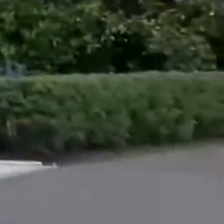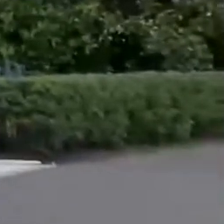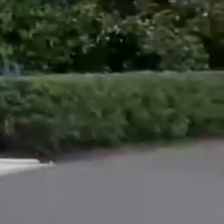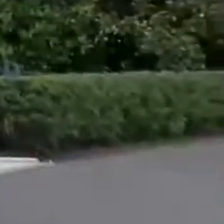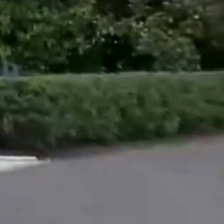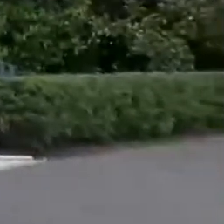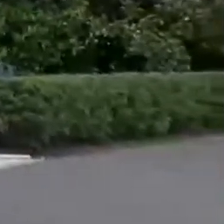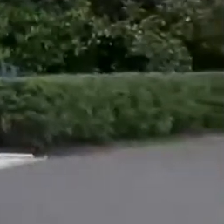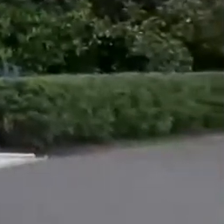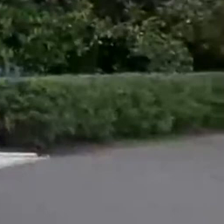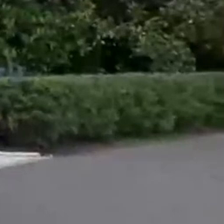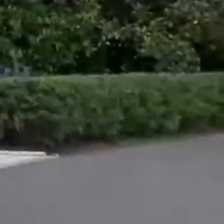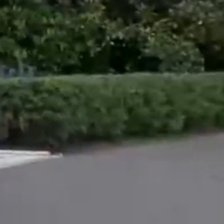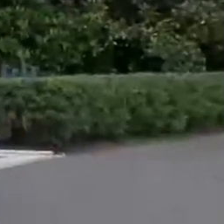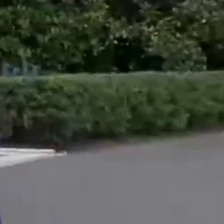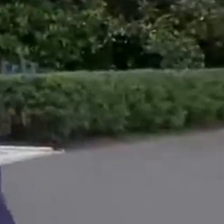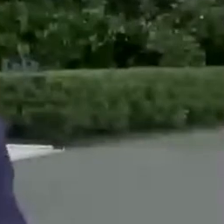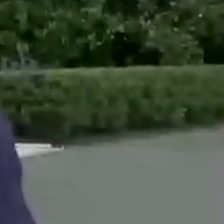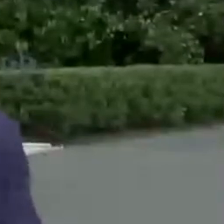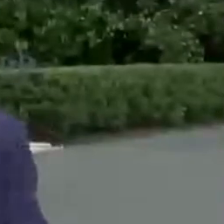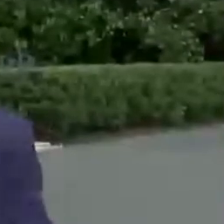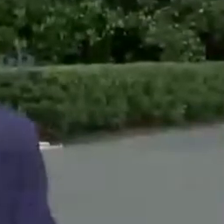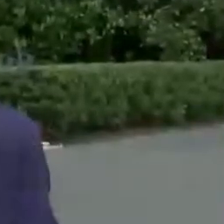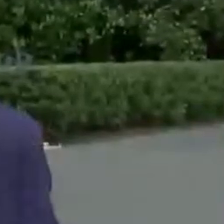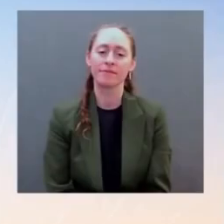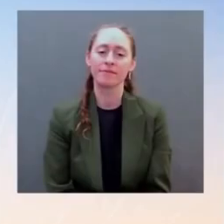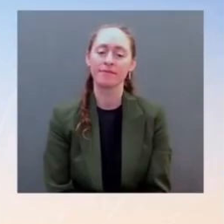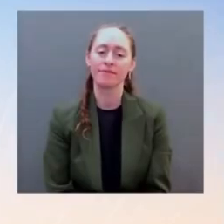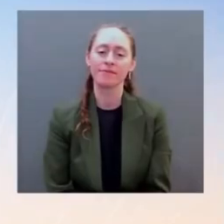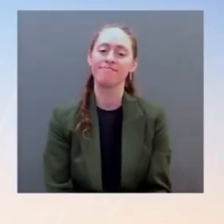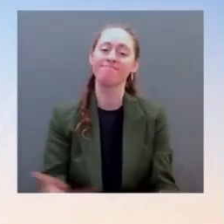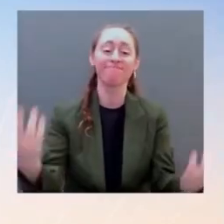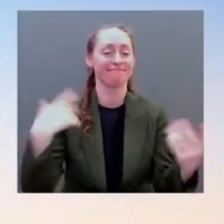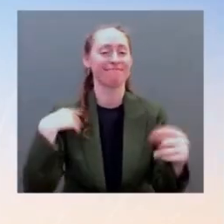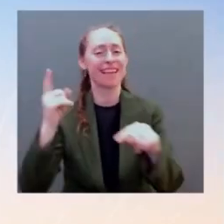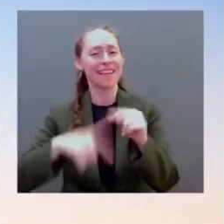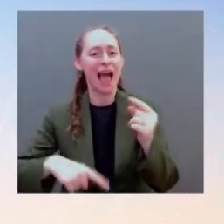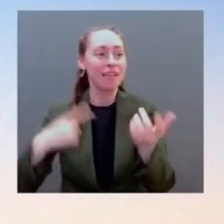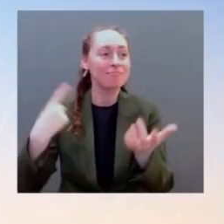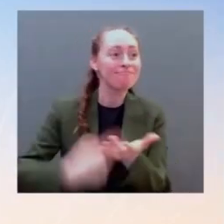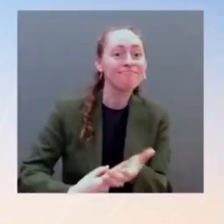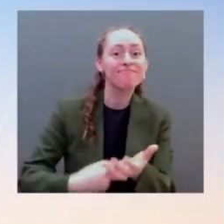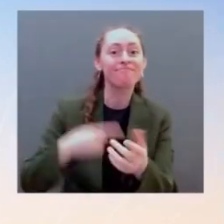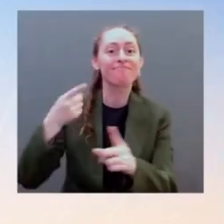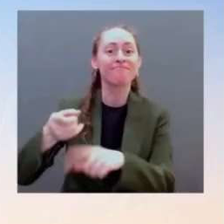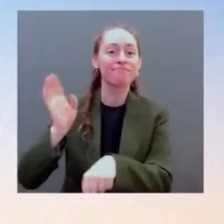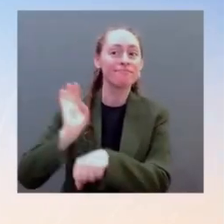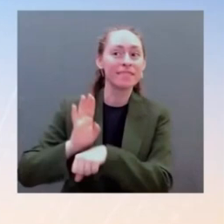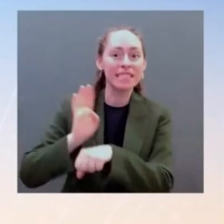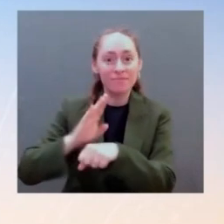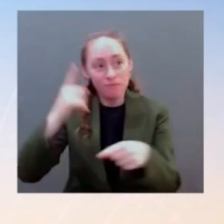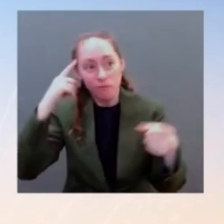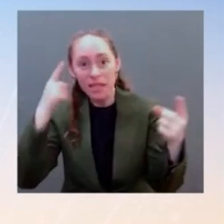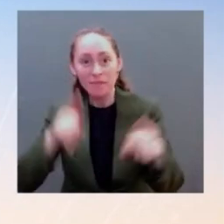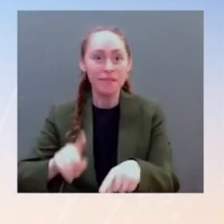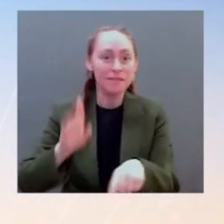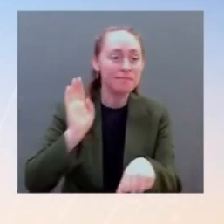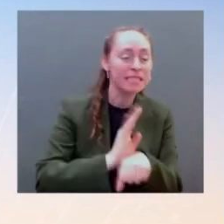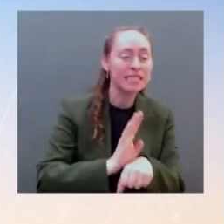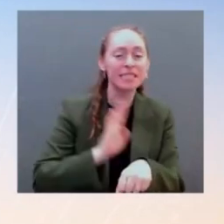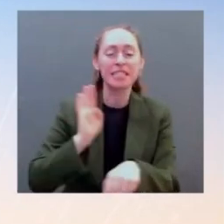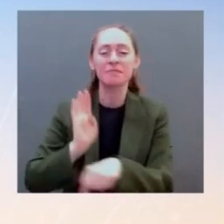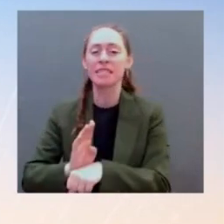vaccine myths to circulate online they're killing people the president has long been concerned about the power of large social media